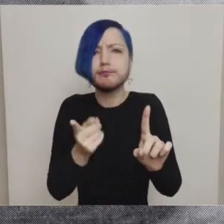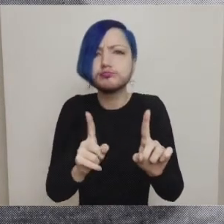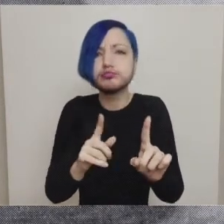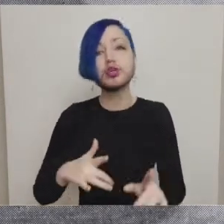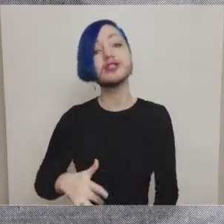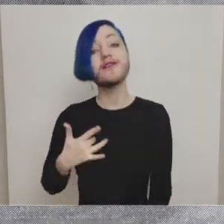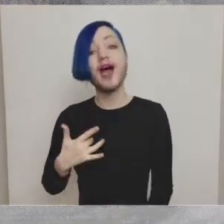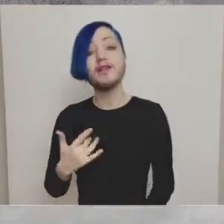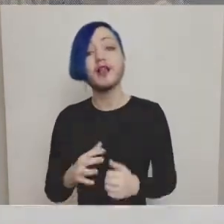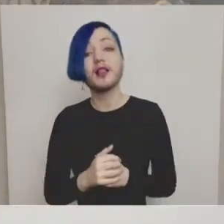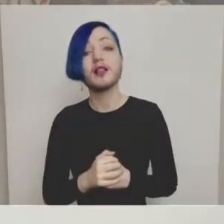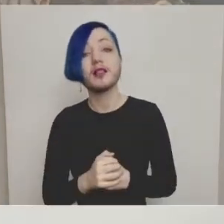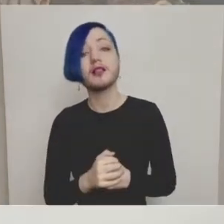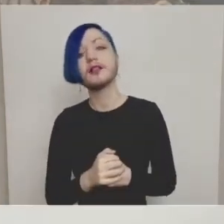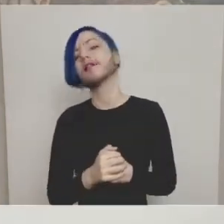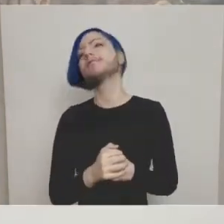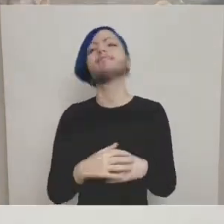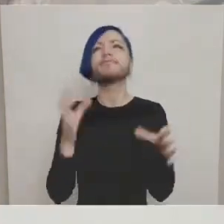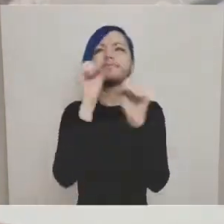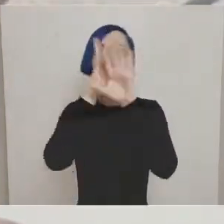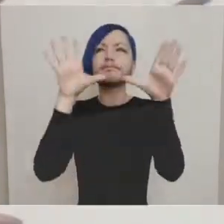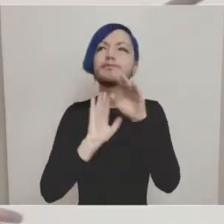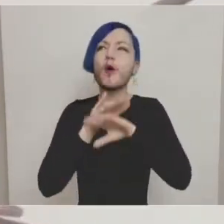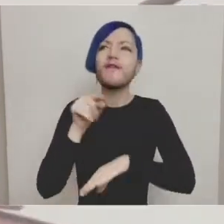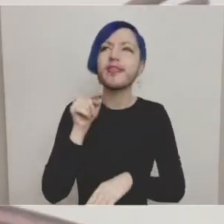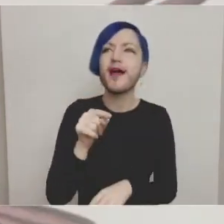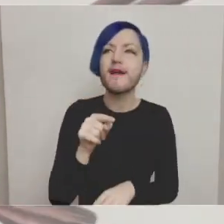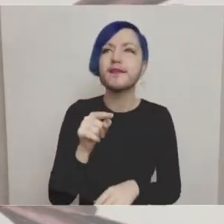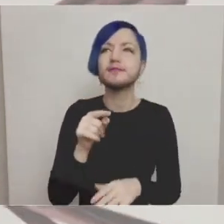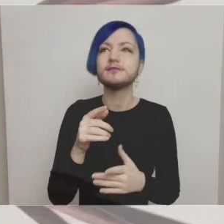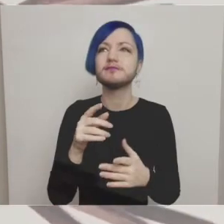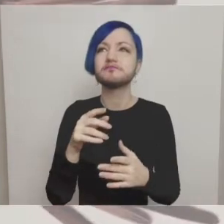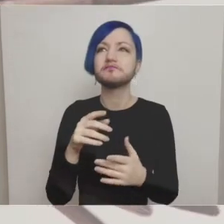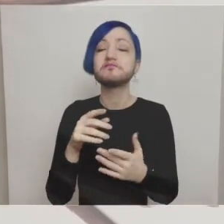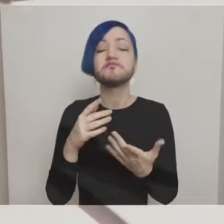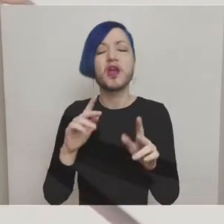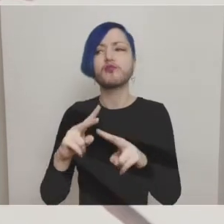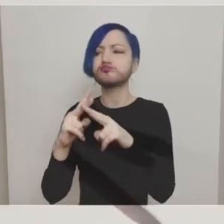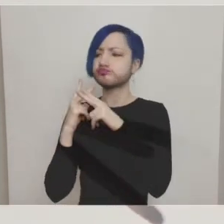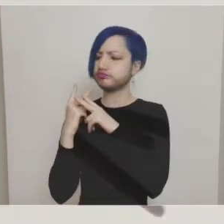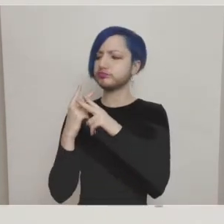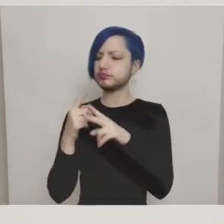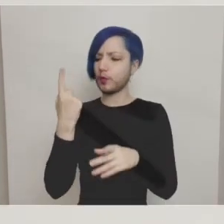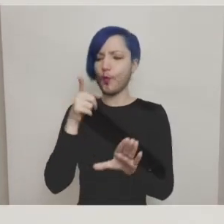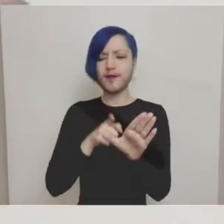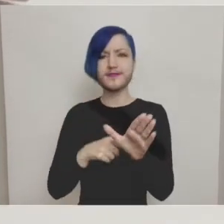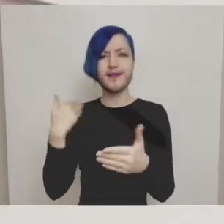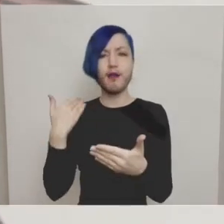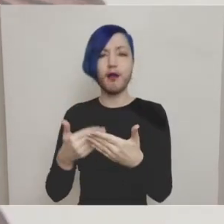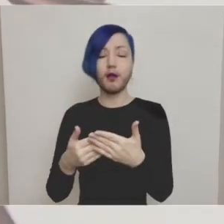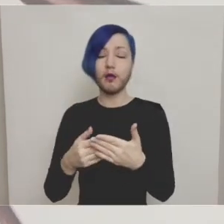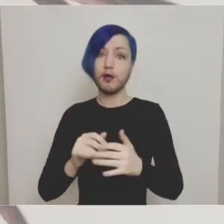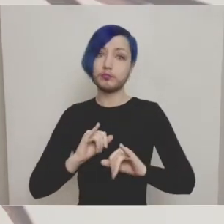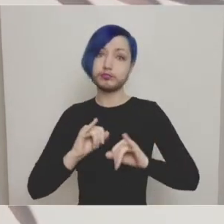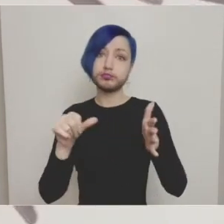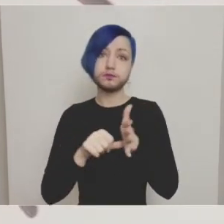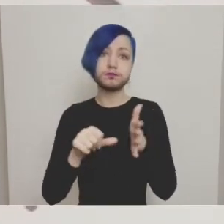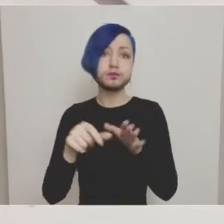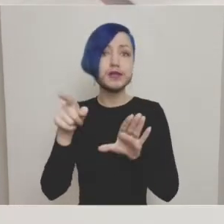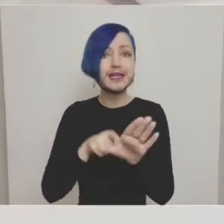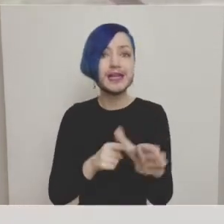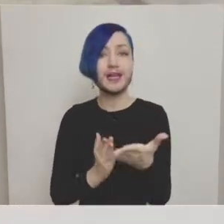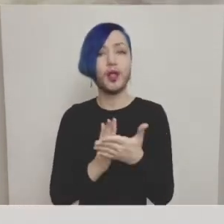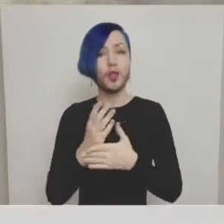survival. Thinking about this makes me reflect on the past year, which has been so intense for all of us. Living through